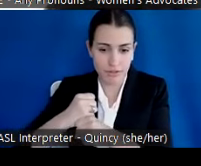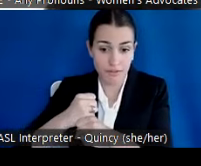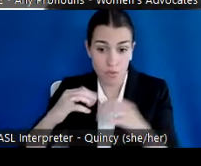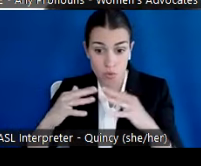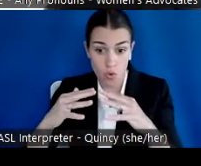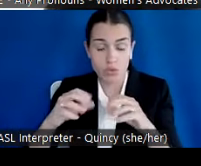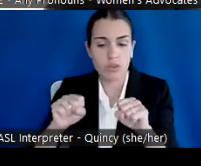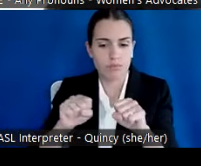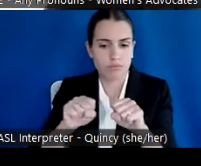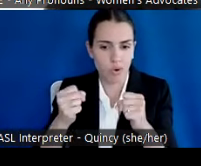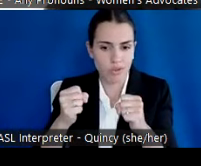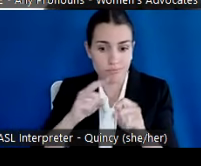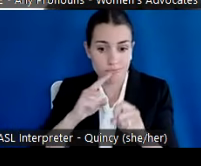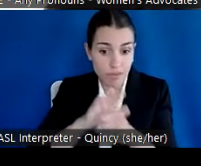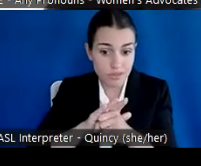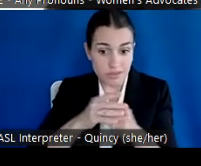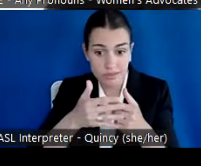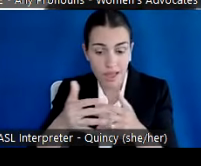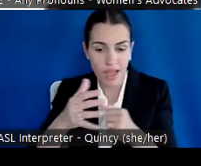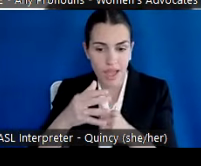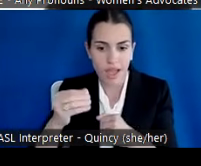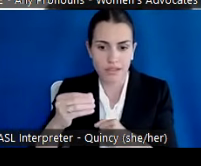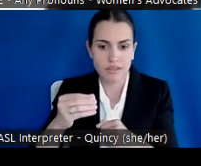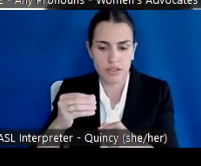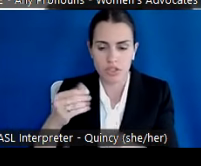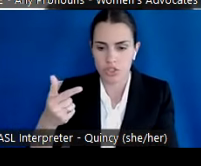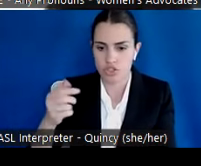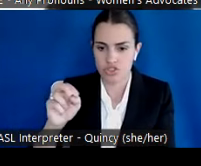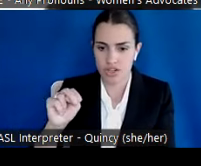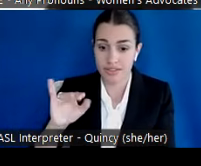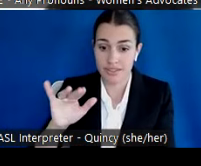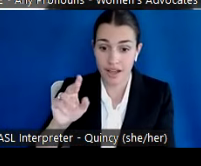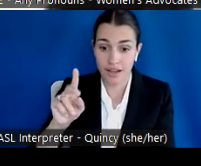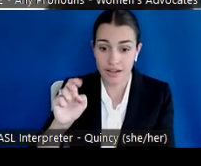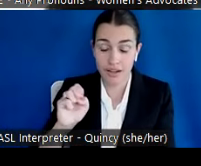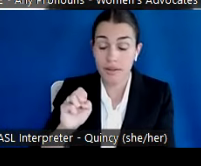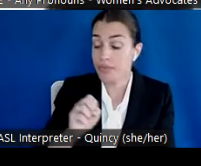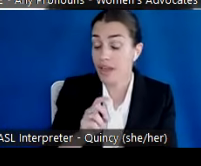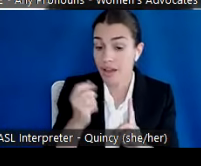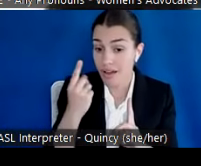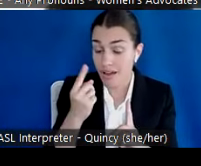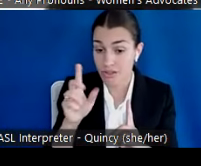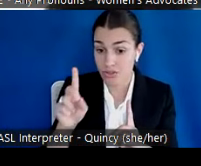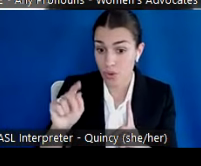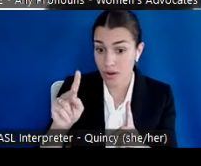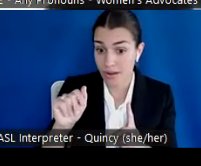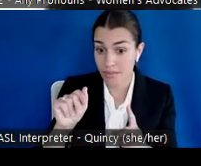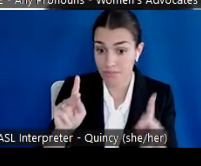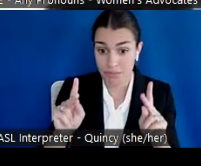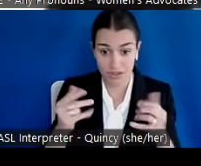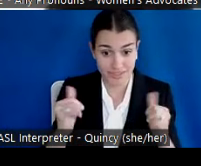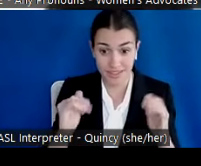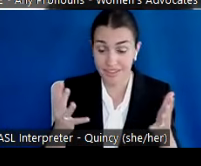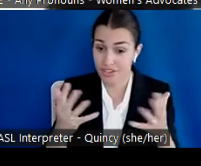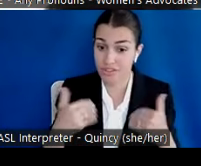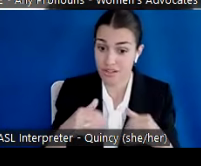cultural genocide. Through incredible perseverance and resistance, the Dakota are still here and strong. Native women and girls face